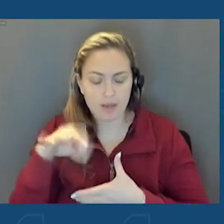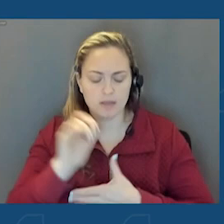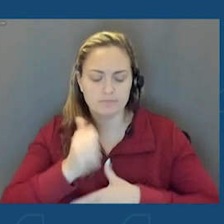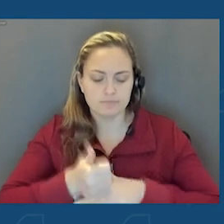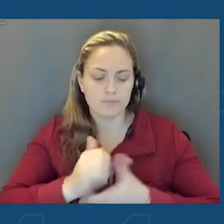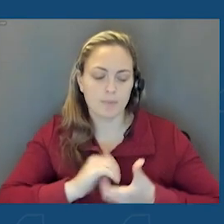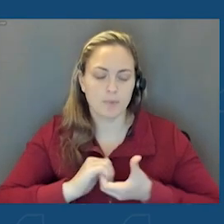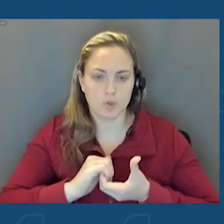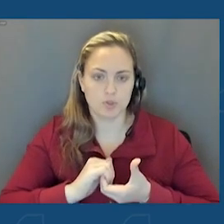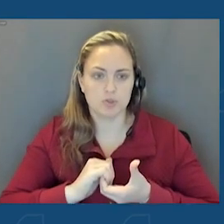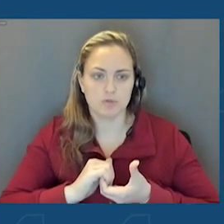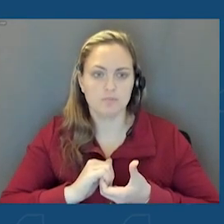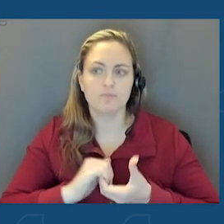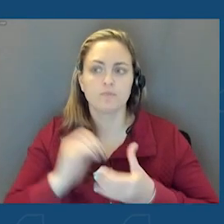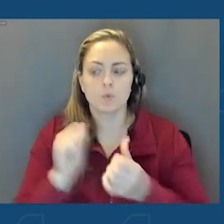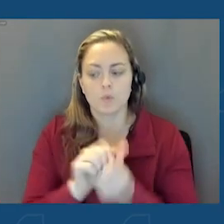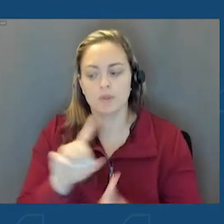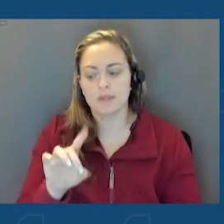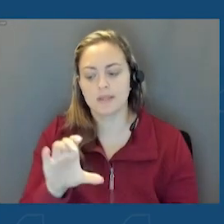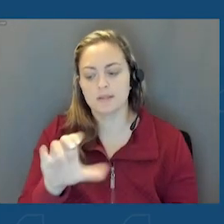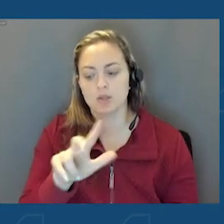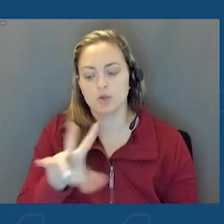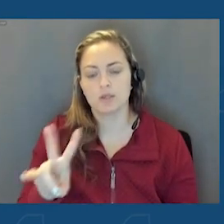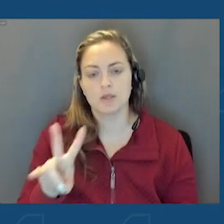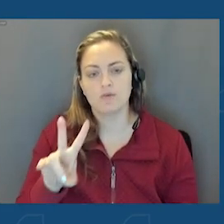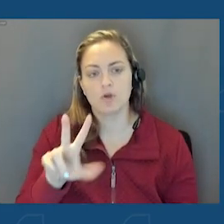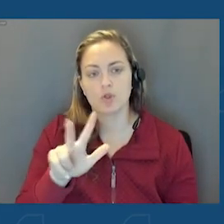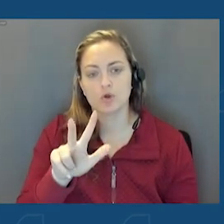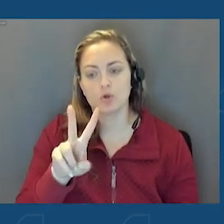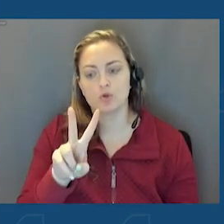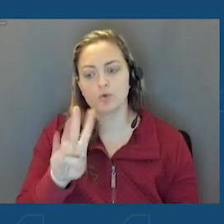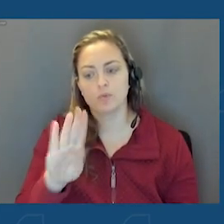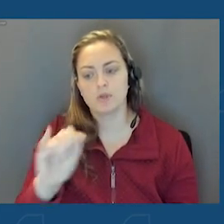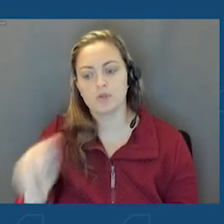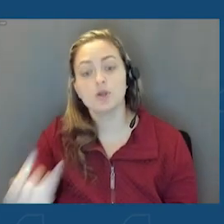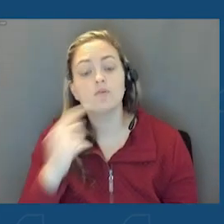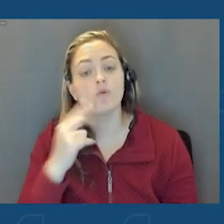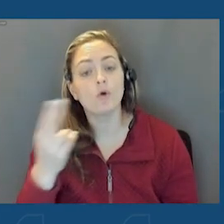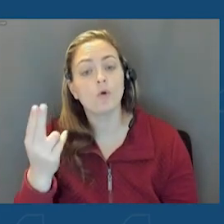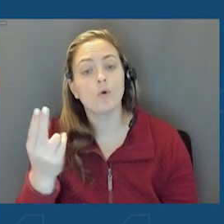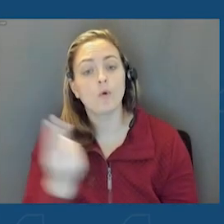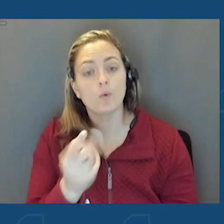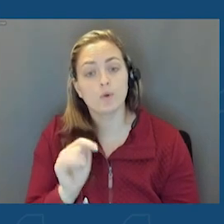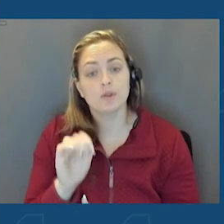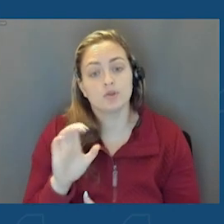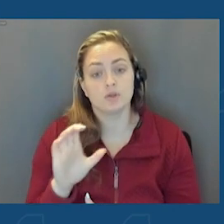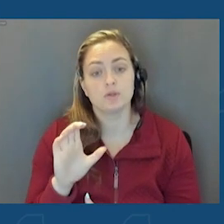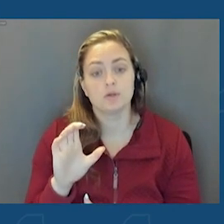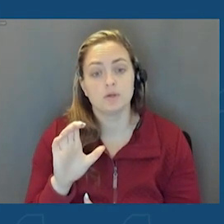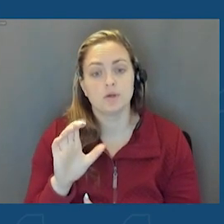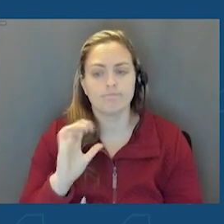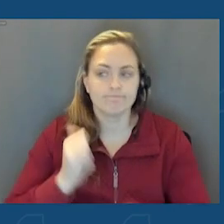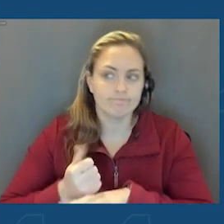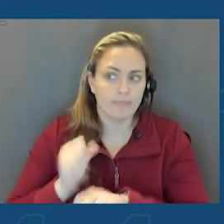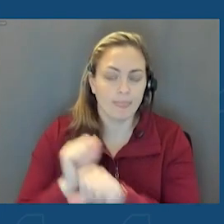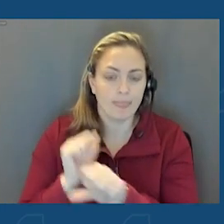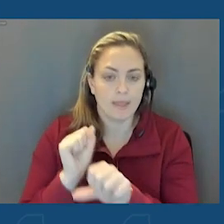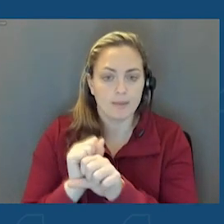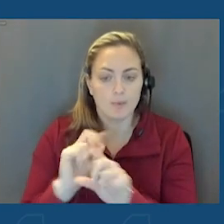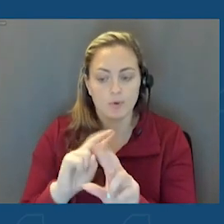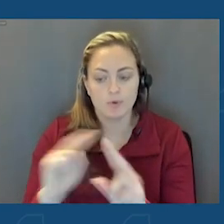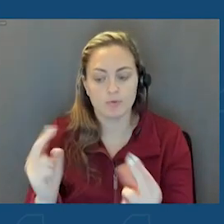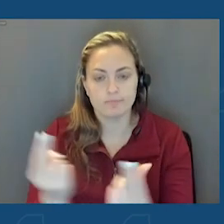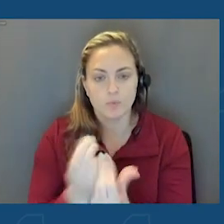partnership along with DC 37, 32 BJ, Hotel Trace Council, and created a Labor Strong that have